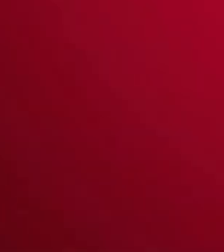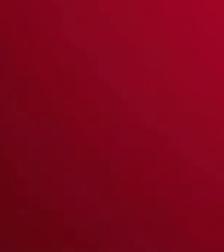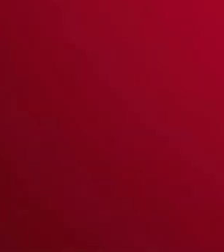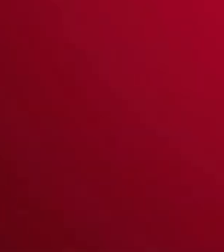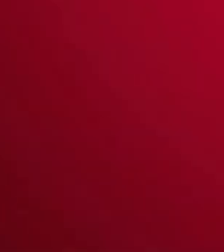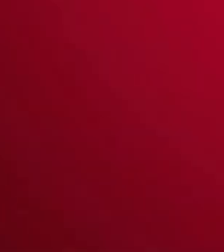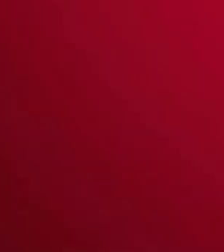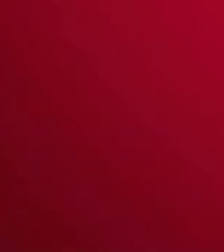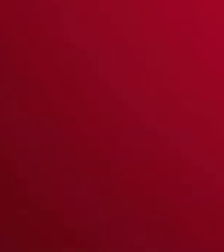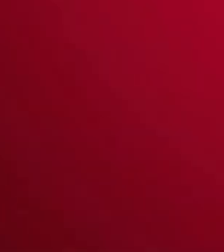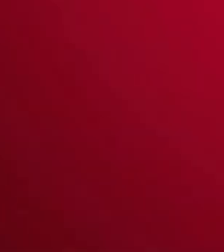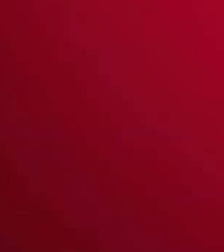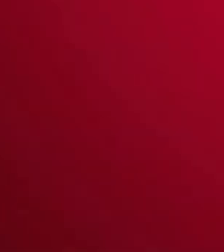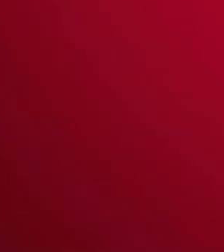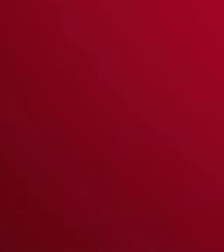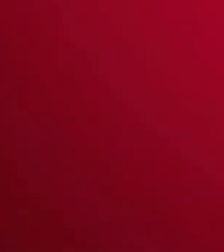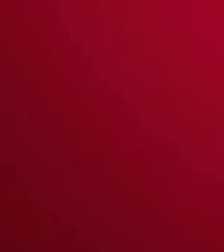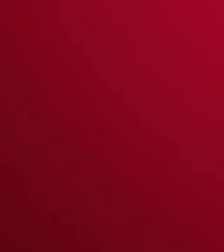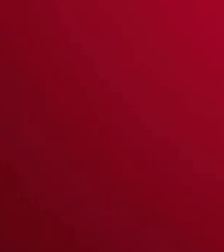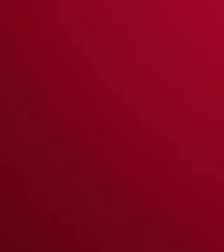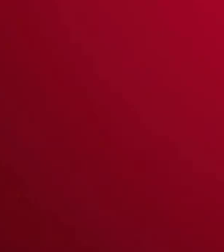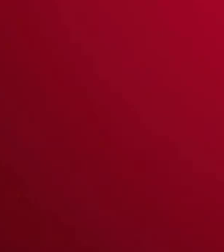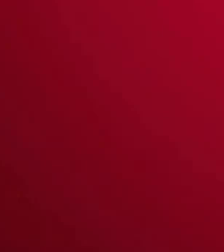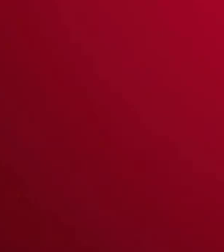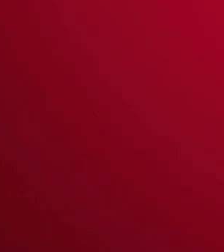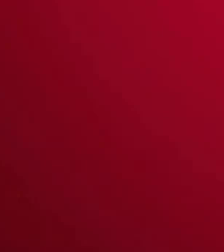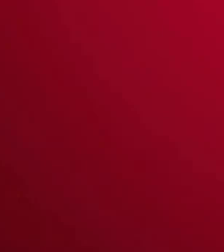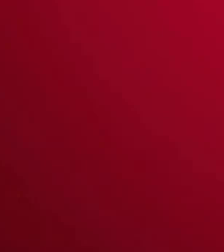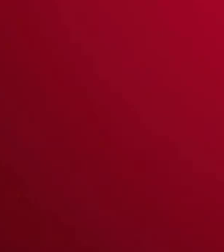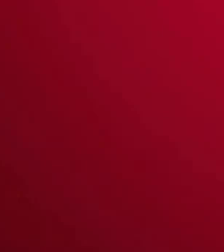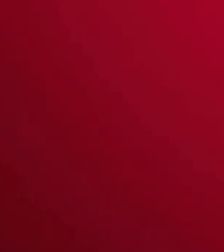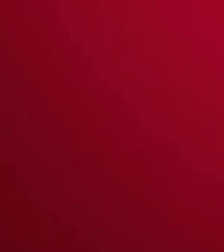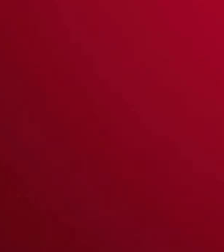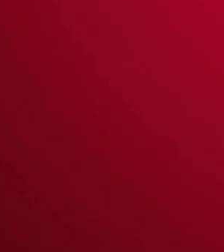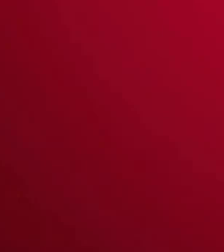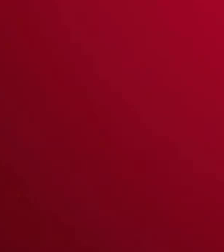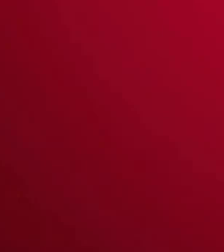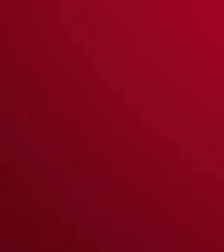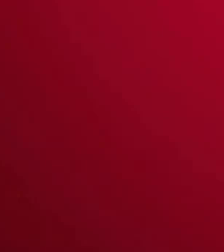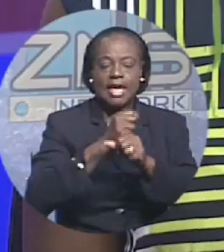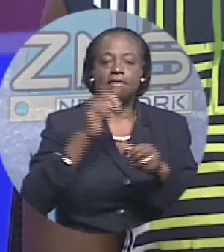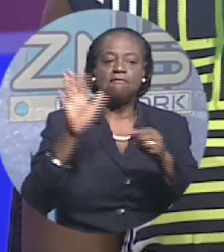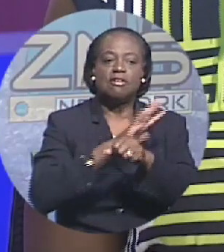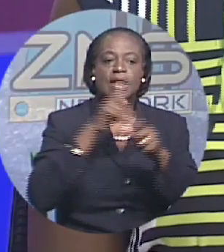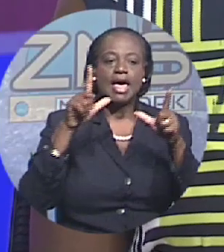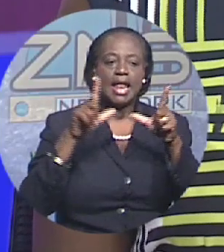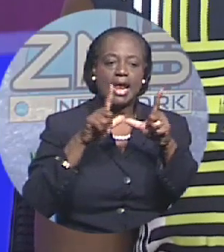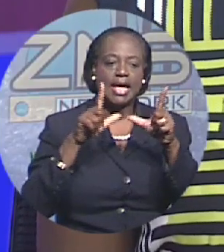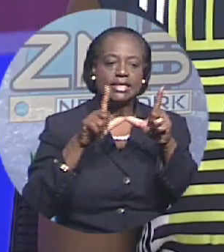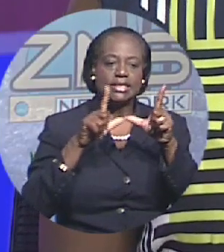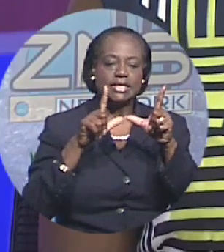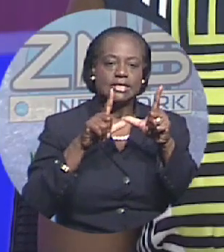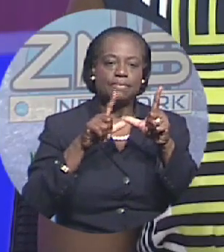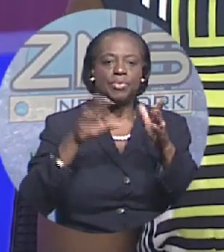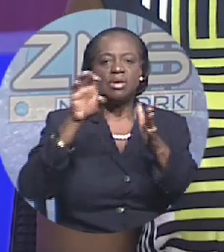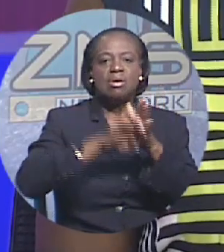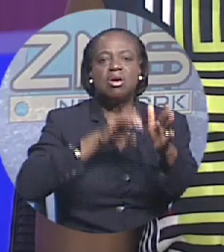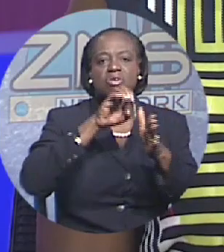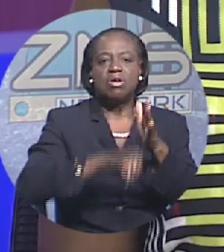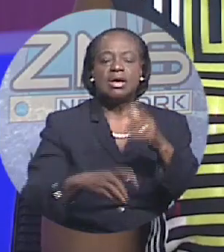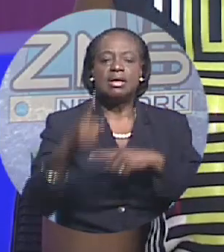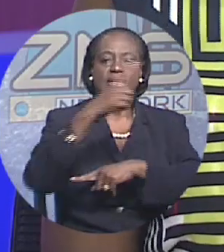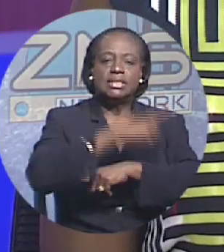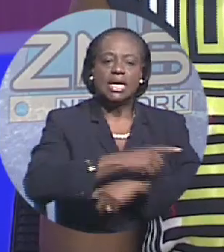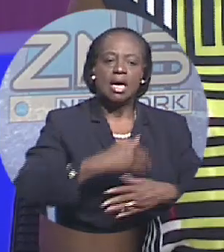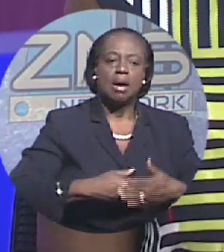This portion of the news brought to you by McDonald's. McDonald's, I'm loving it. As a critical date approaches,